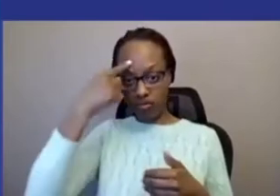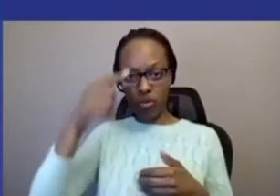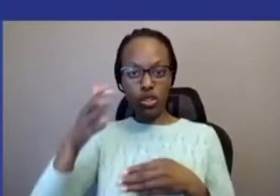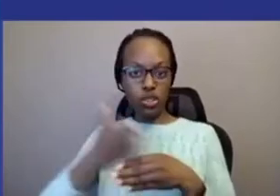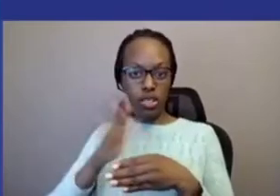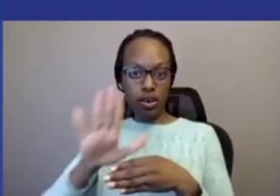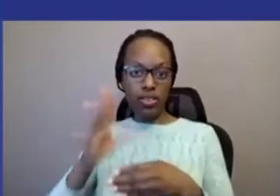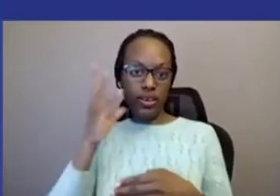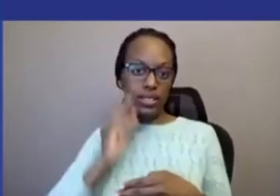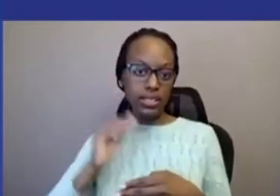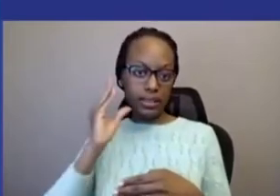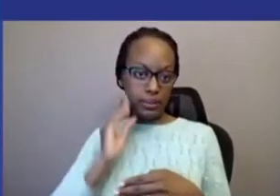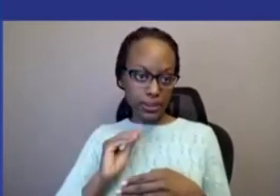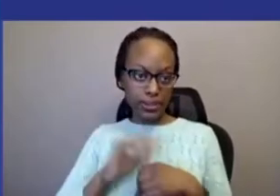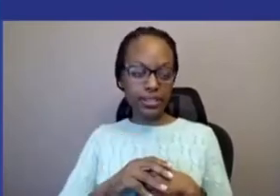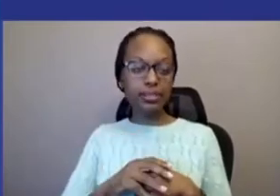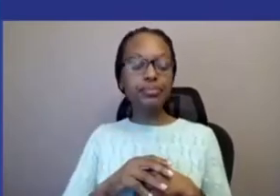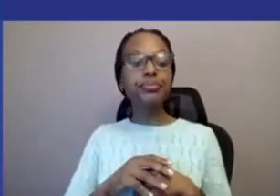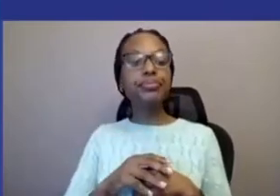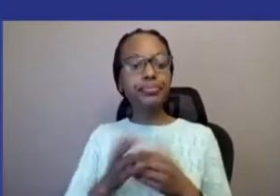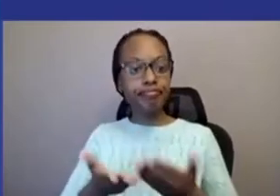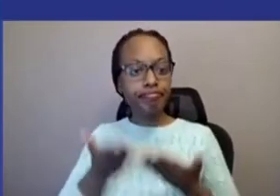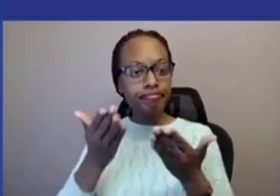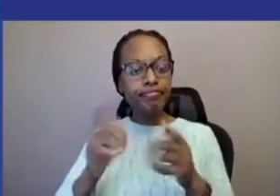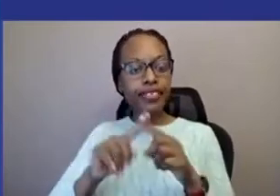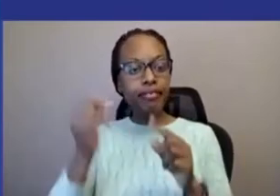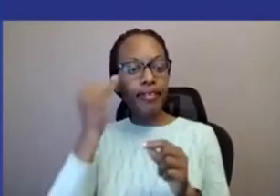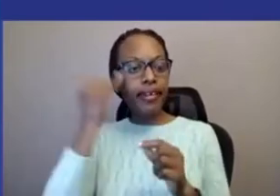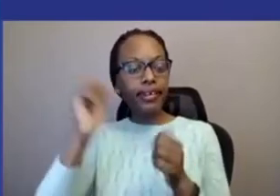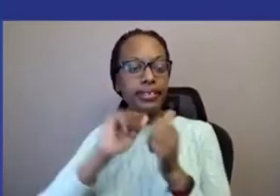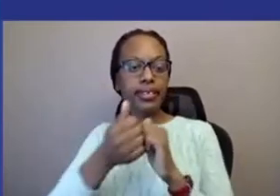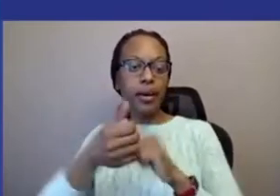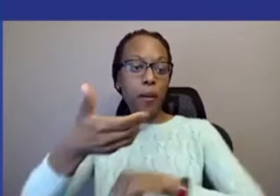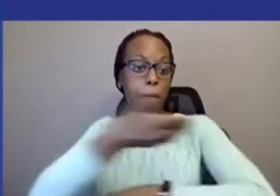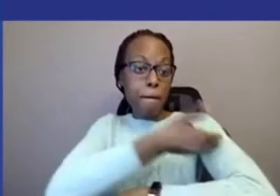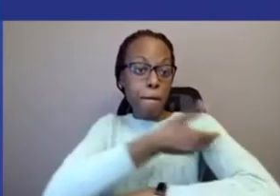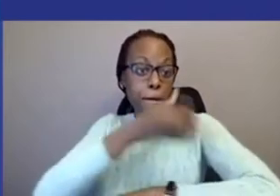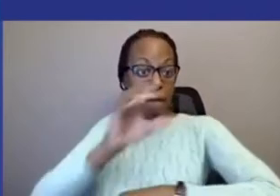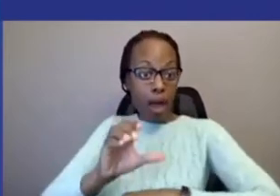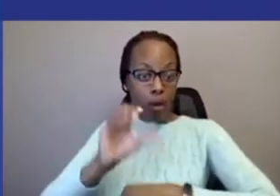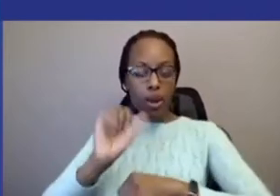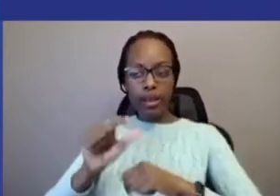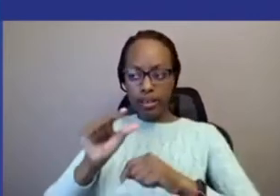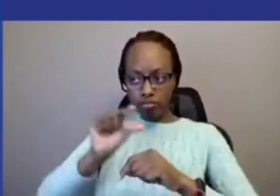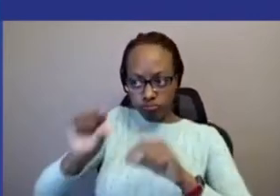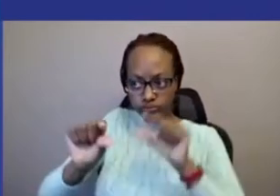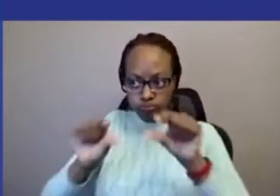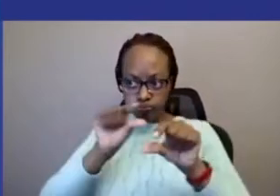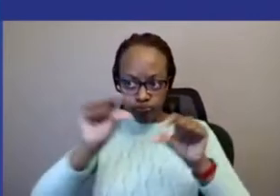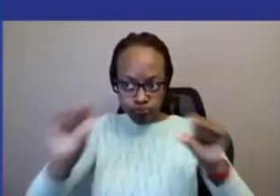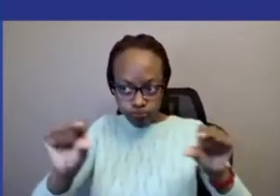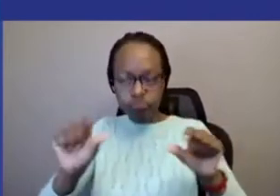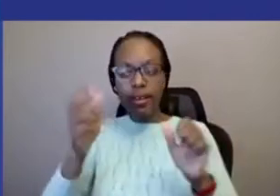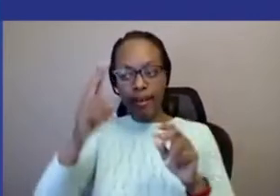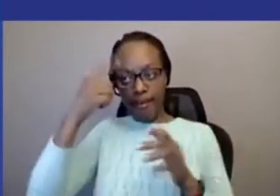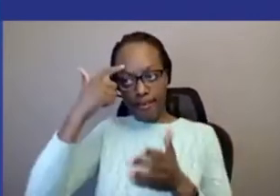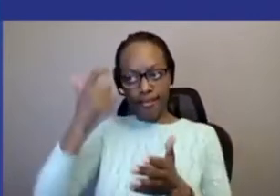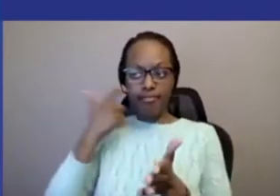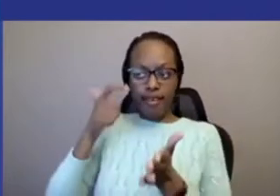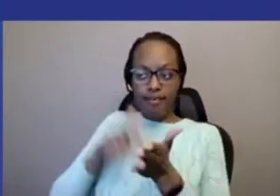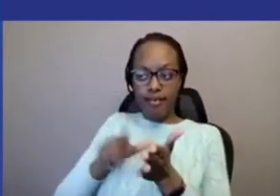offer ways that power can be redistributed to acknowledge lineage, community ownership, and